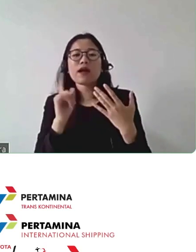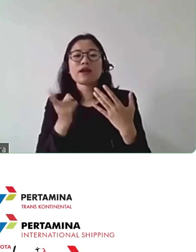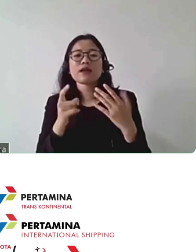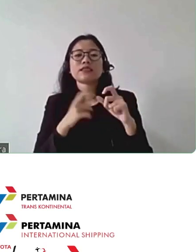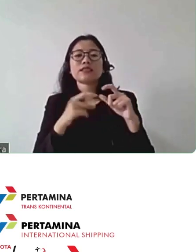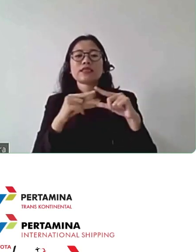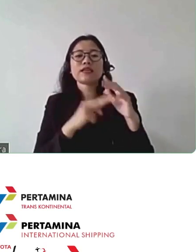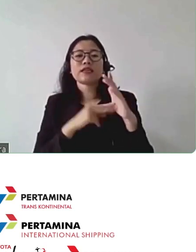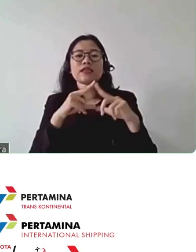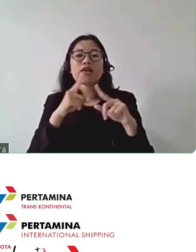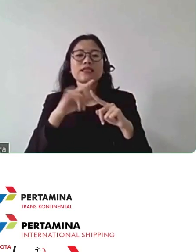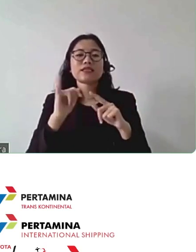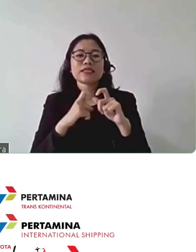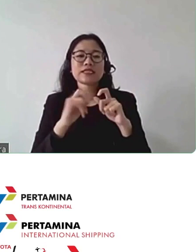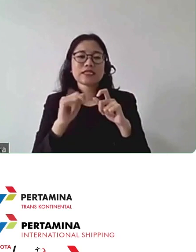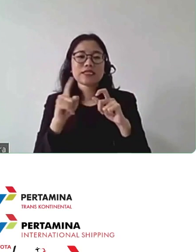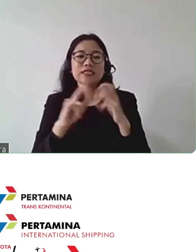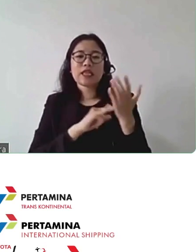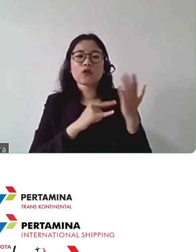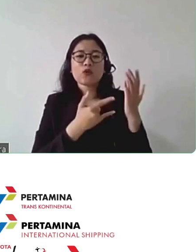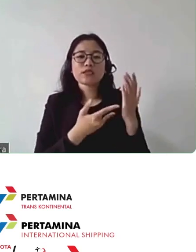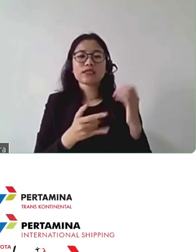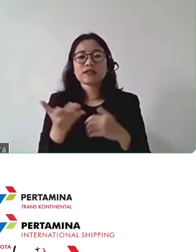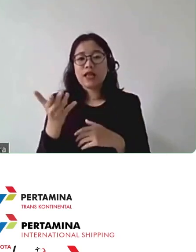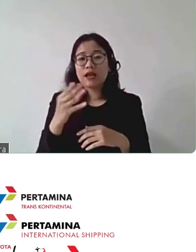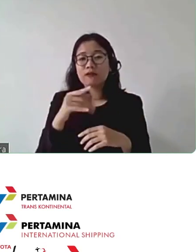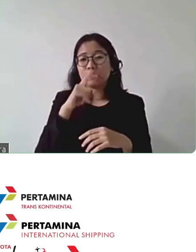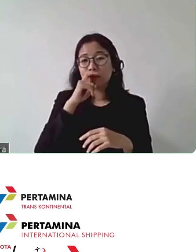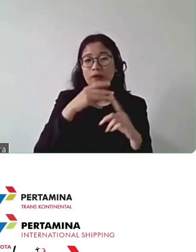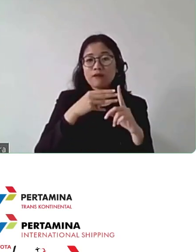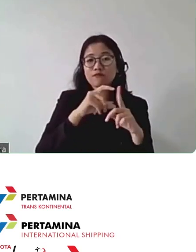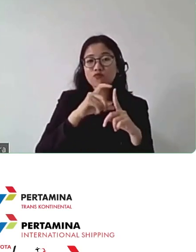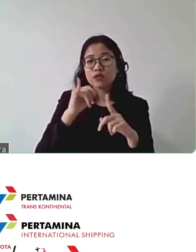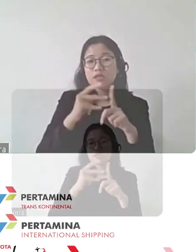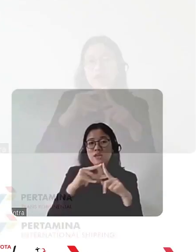So for Prof. Budi Haryanto, the screen is yours.